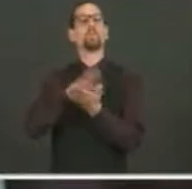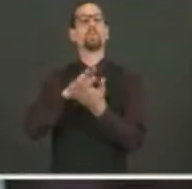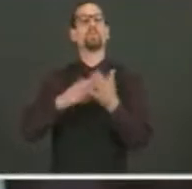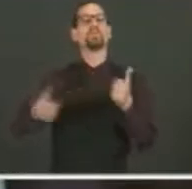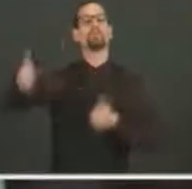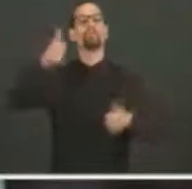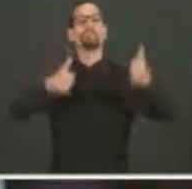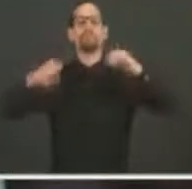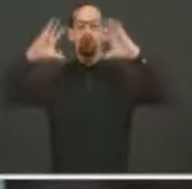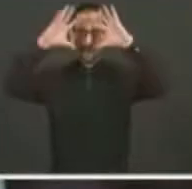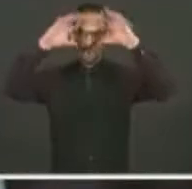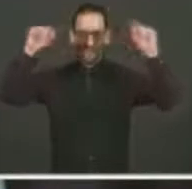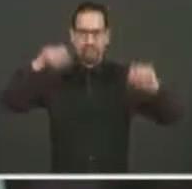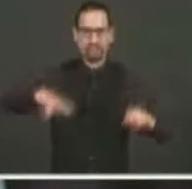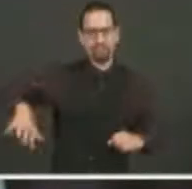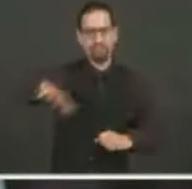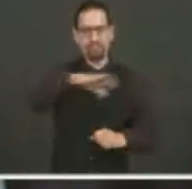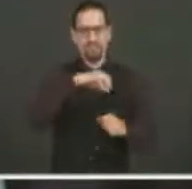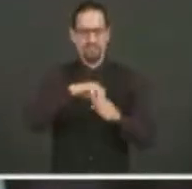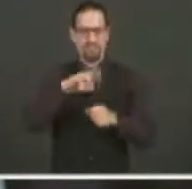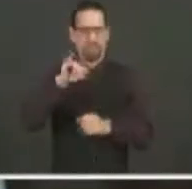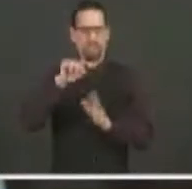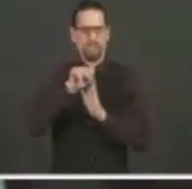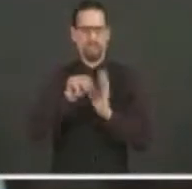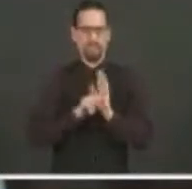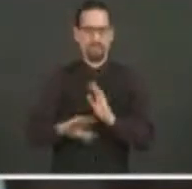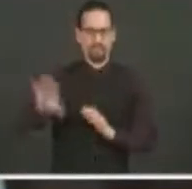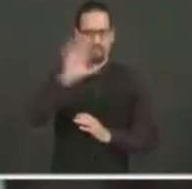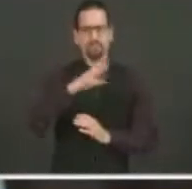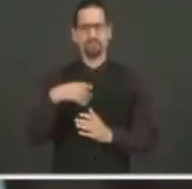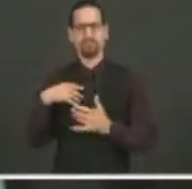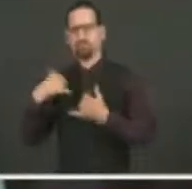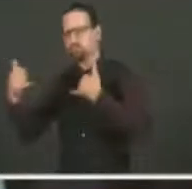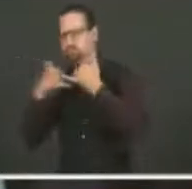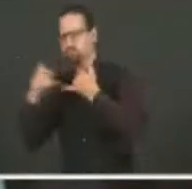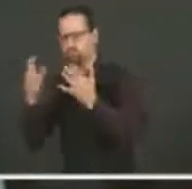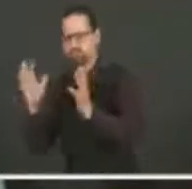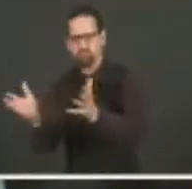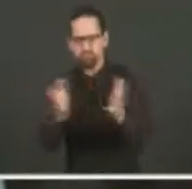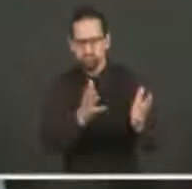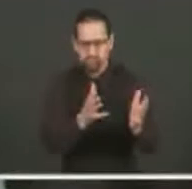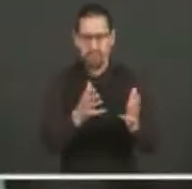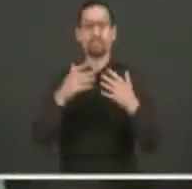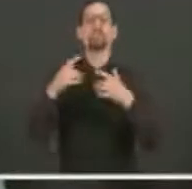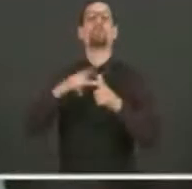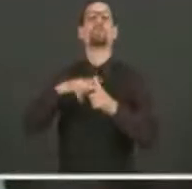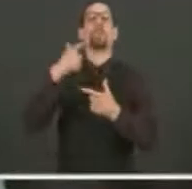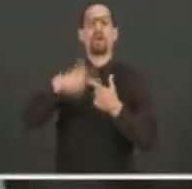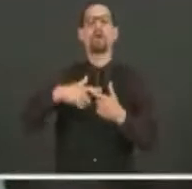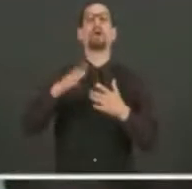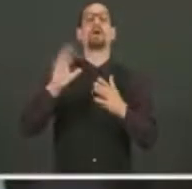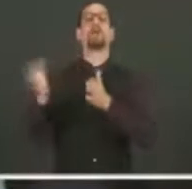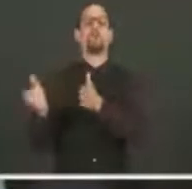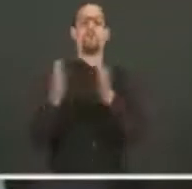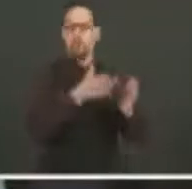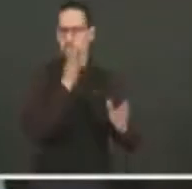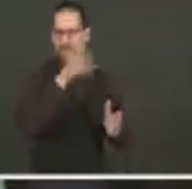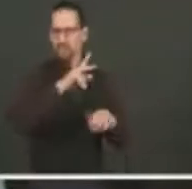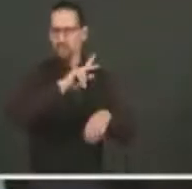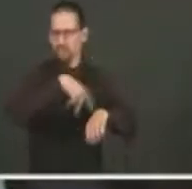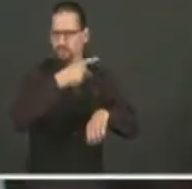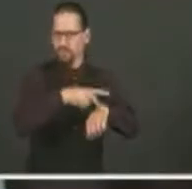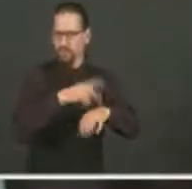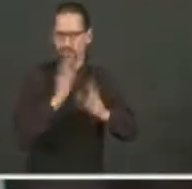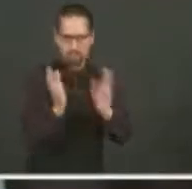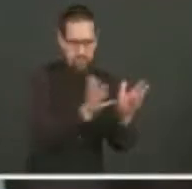instructive. I'm going to do the same thing with teachers, same thing with principals, same thing with students, same thing with parents. And the team,